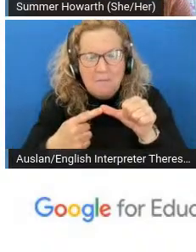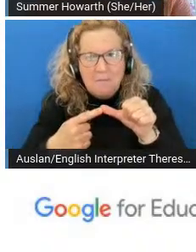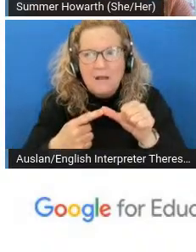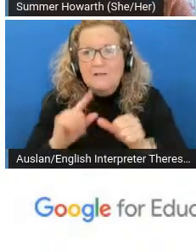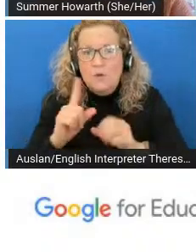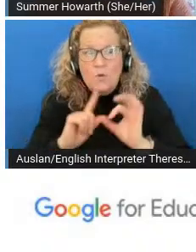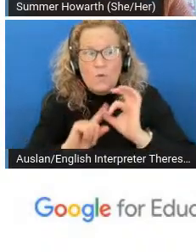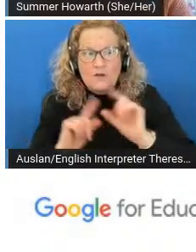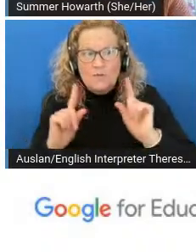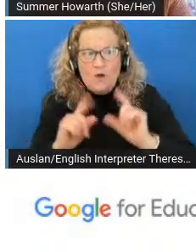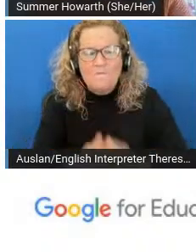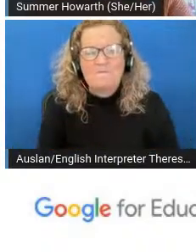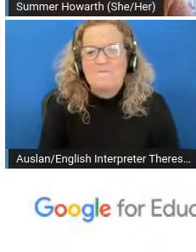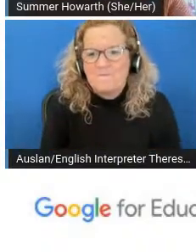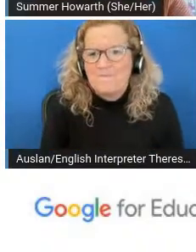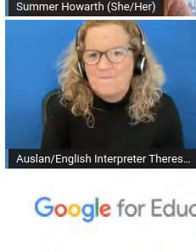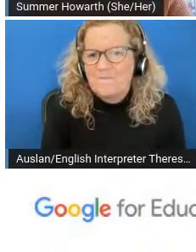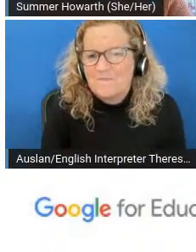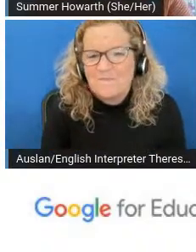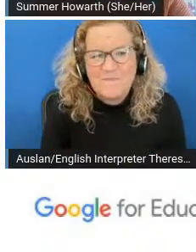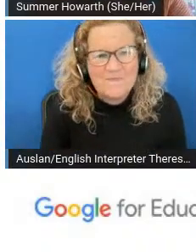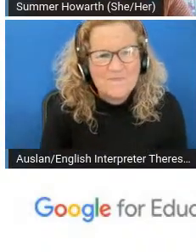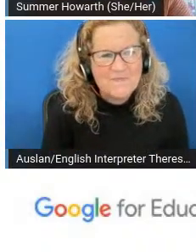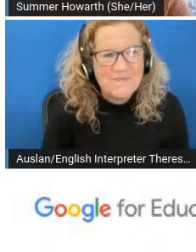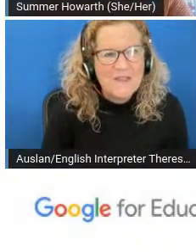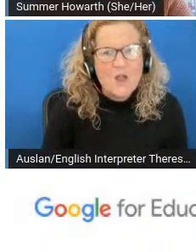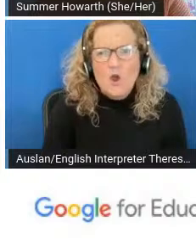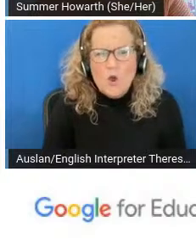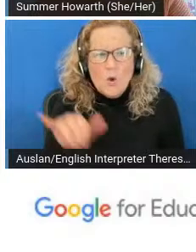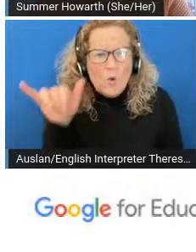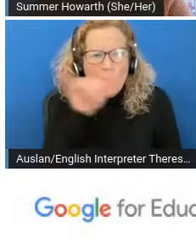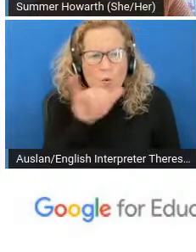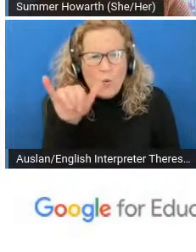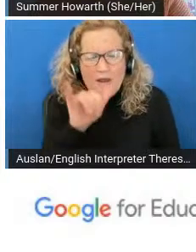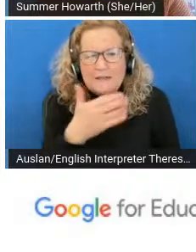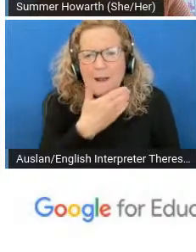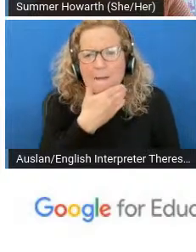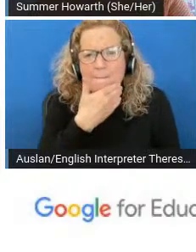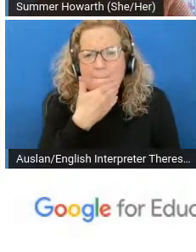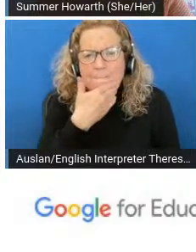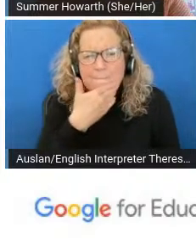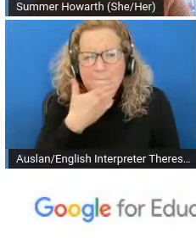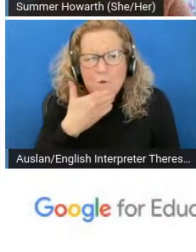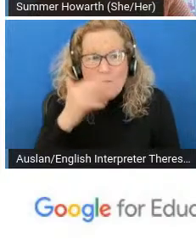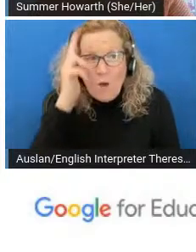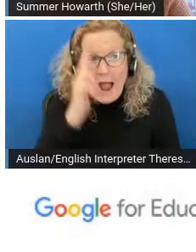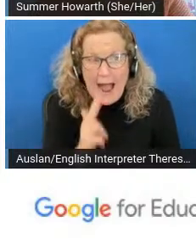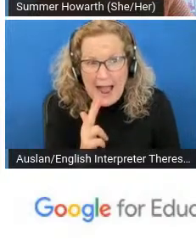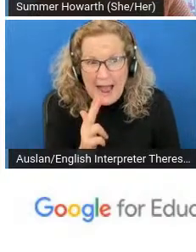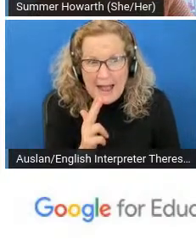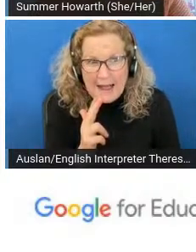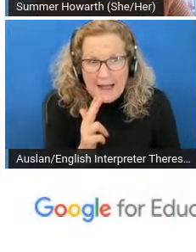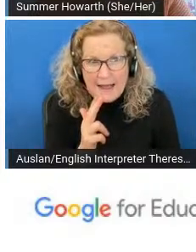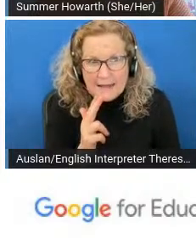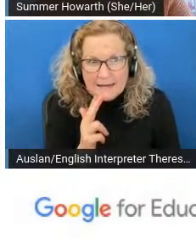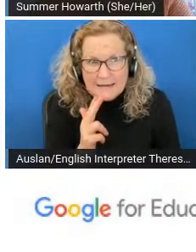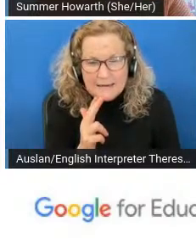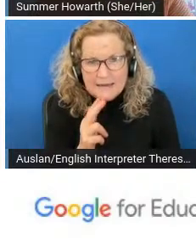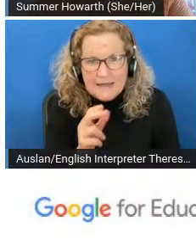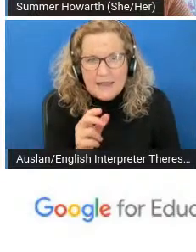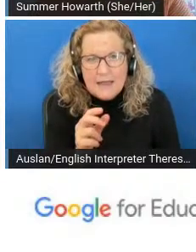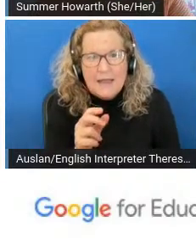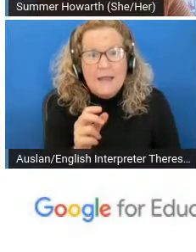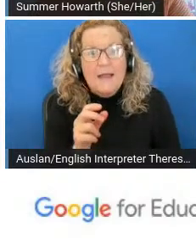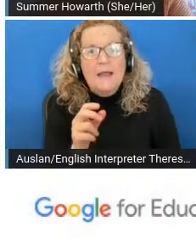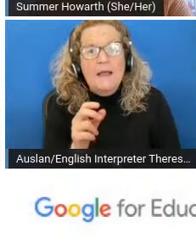question. Which piece of beautiful art does this picture make Chris think of?